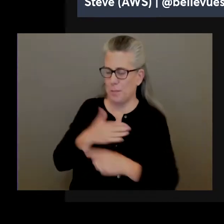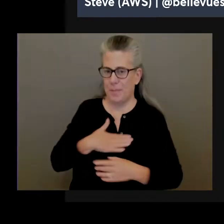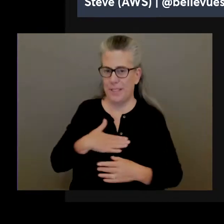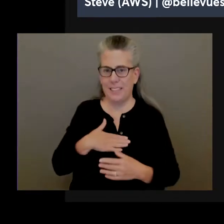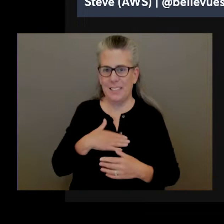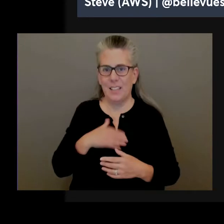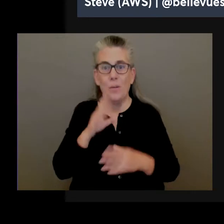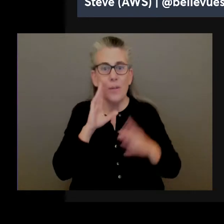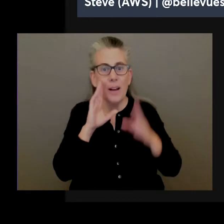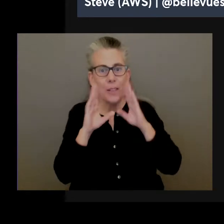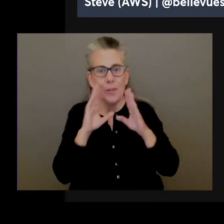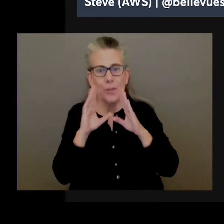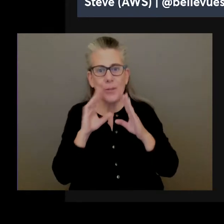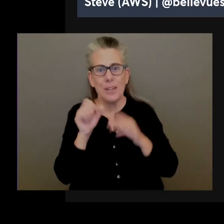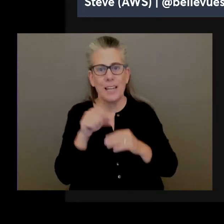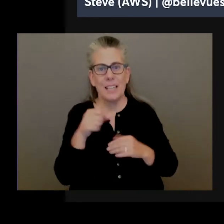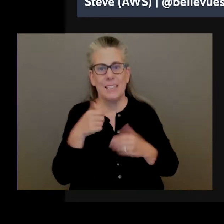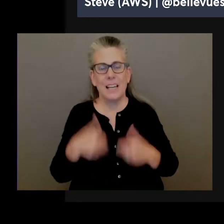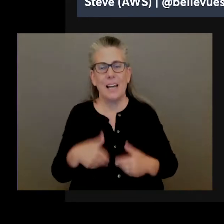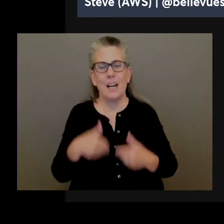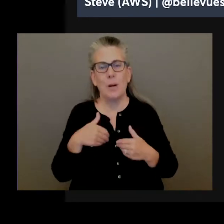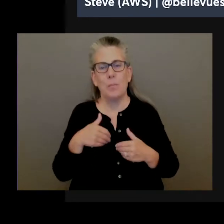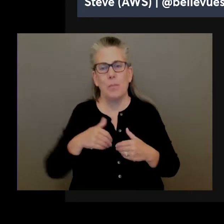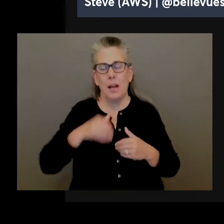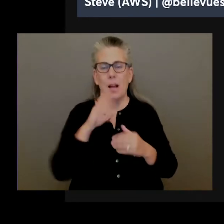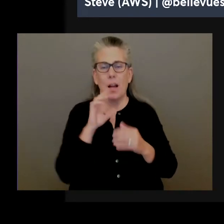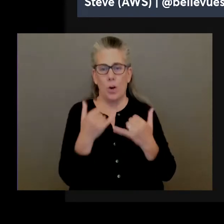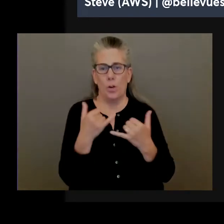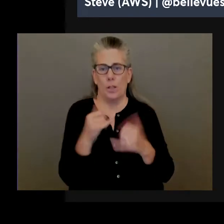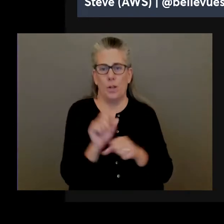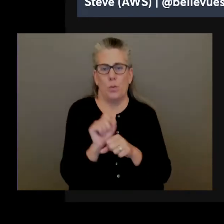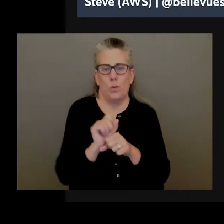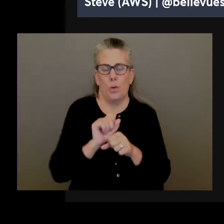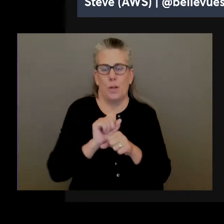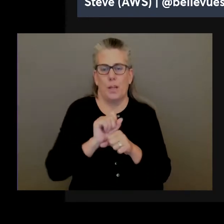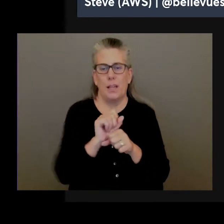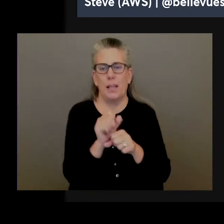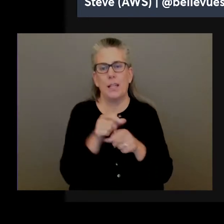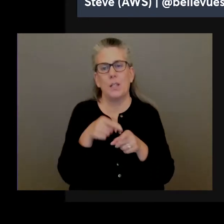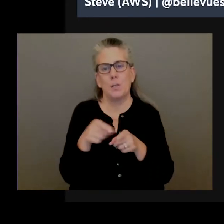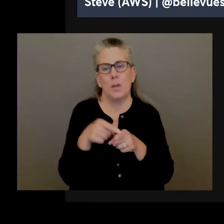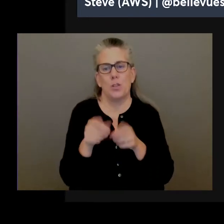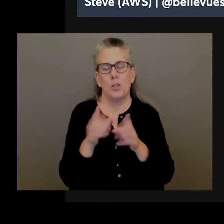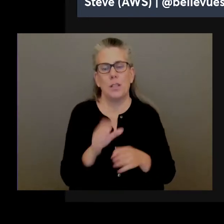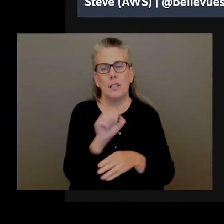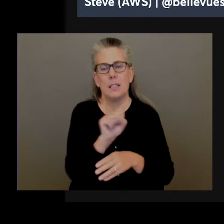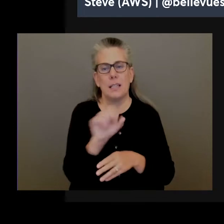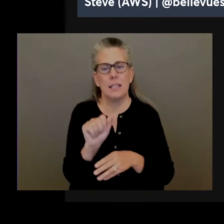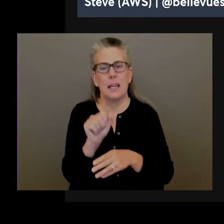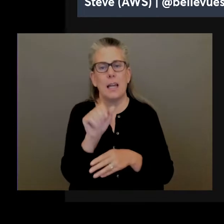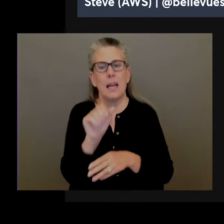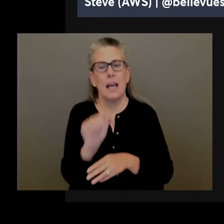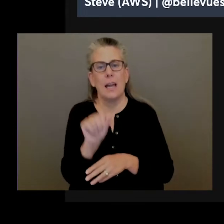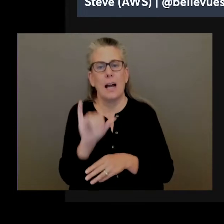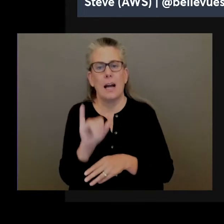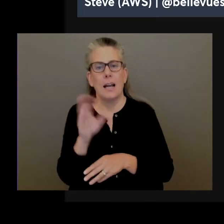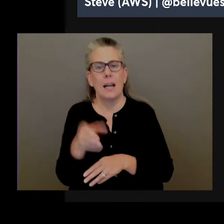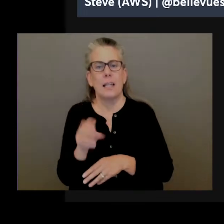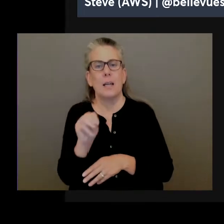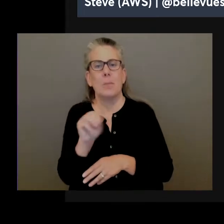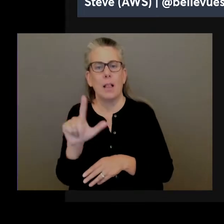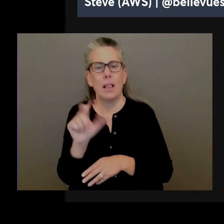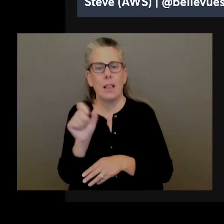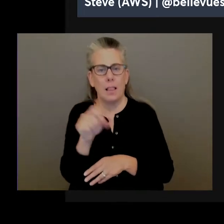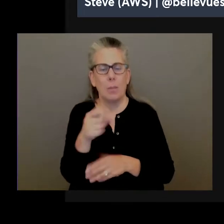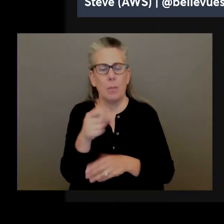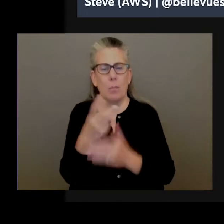us here. So I'm Kavaljit Kurmi, working as AI/ML Specialist Solutions Architect at Amazon Web Services, and I work with AWS product engineering and